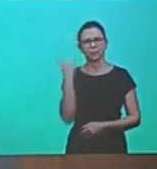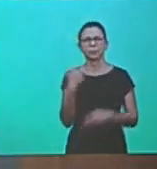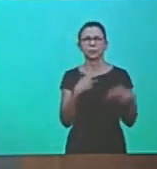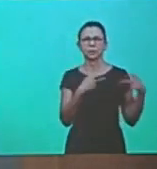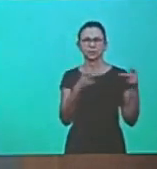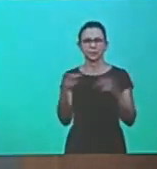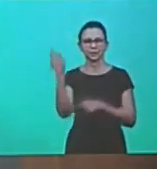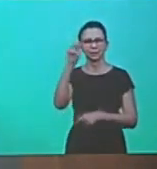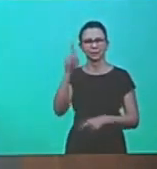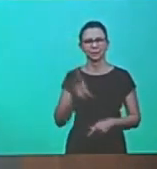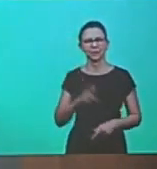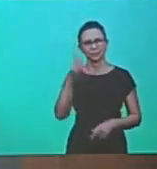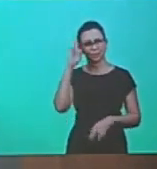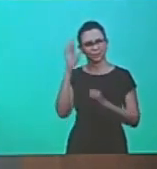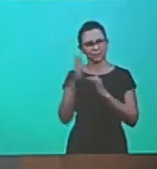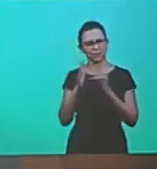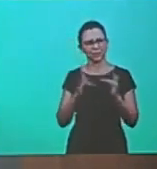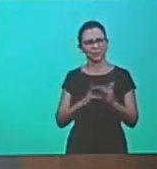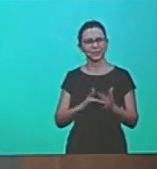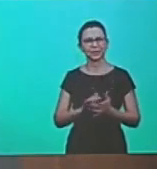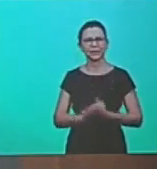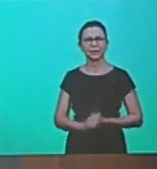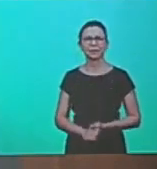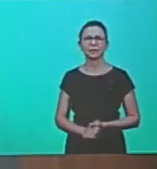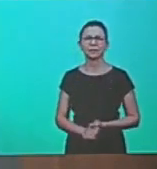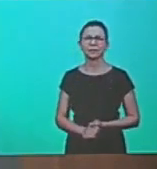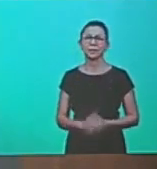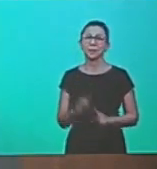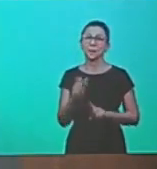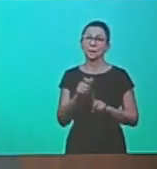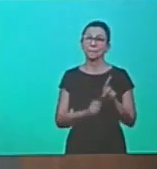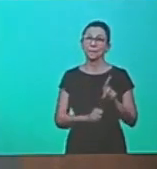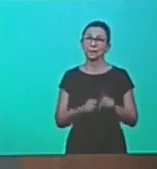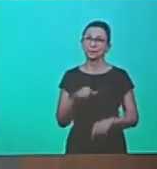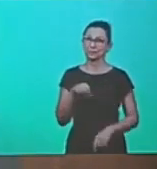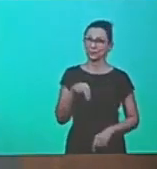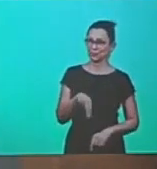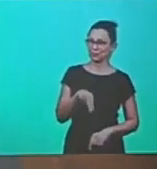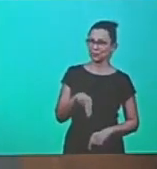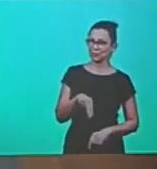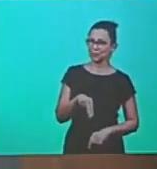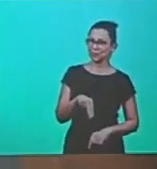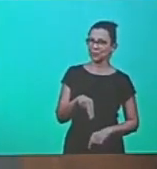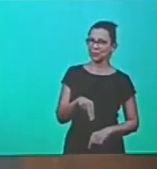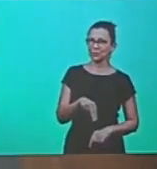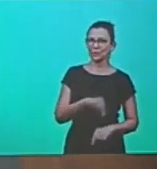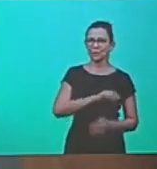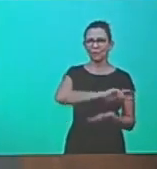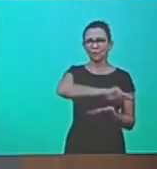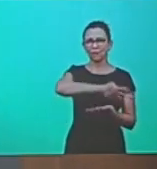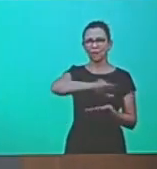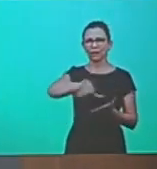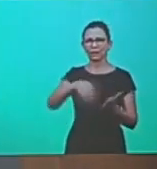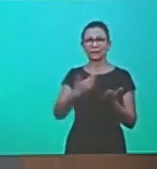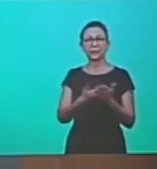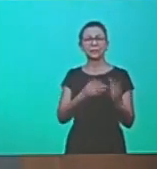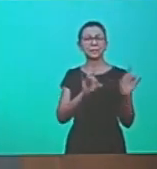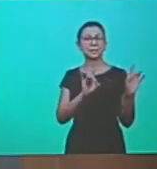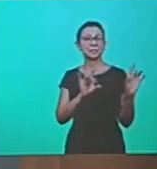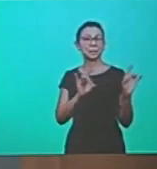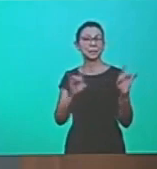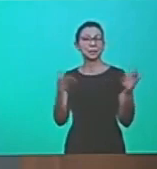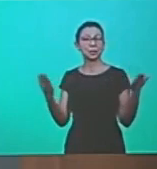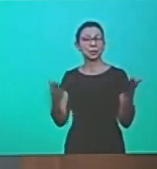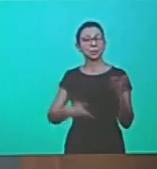We greet the brethren and everyone who's visiting us with the peace of the Lord. In this month, the month of November, we're going to have